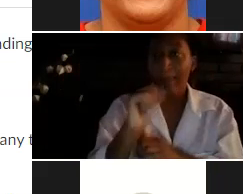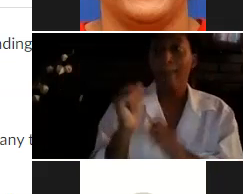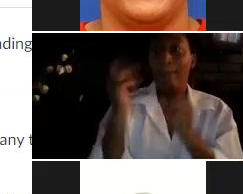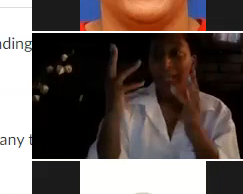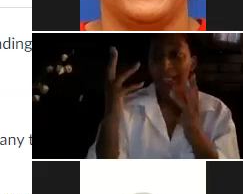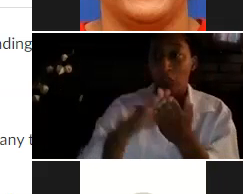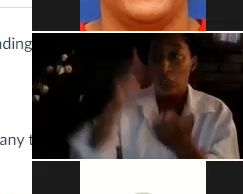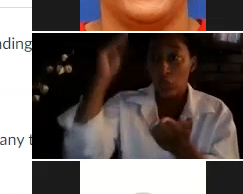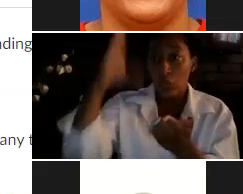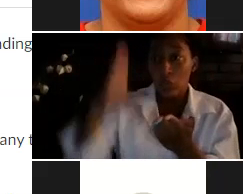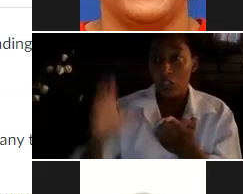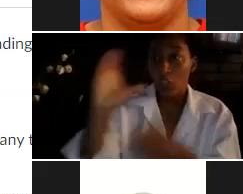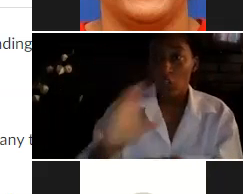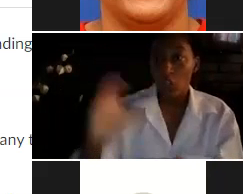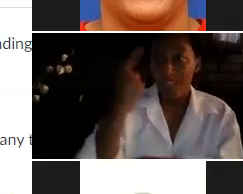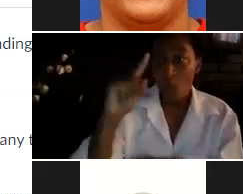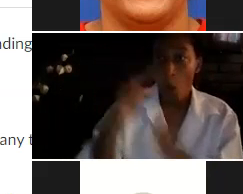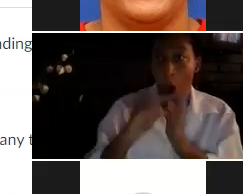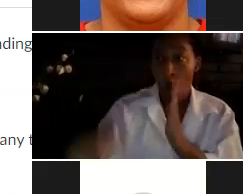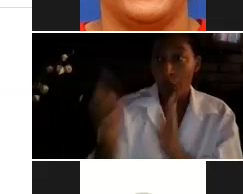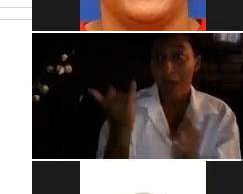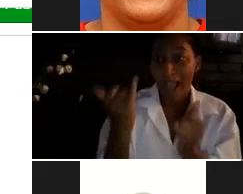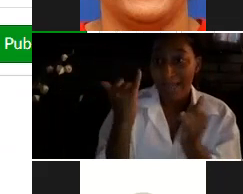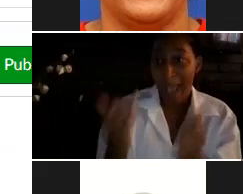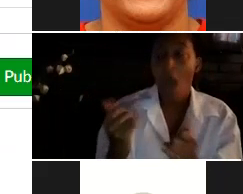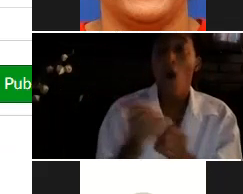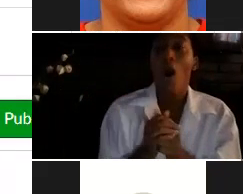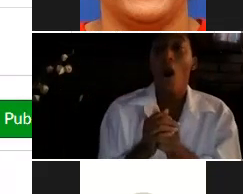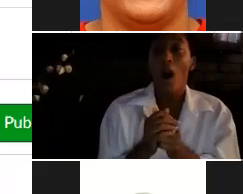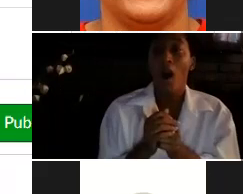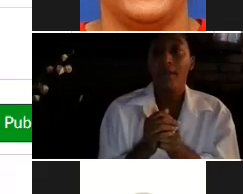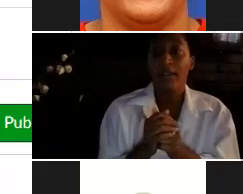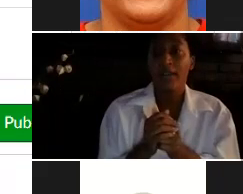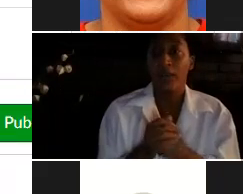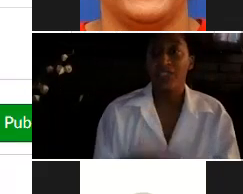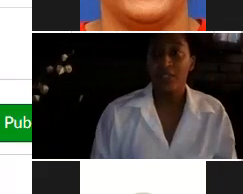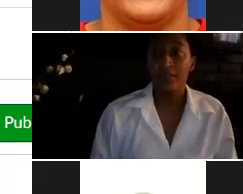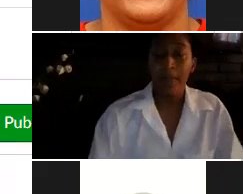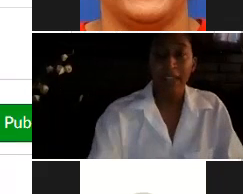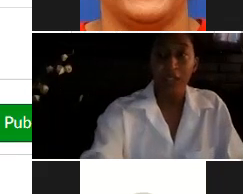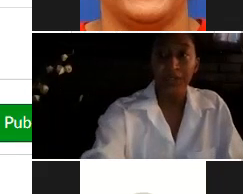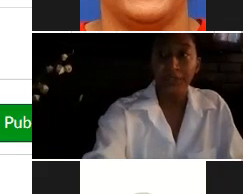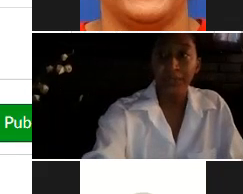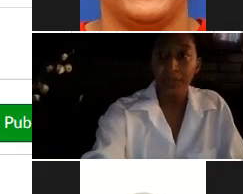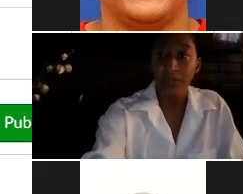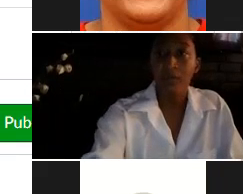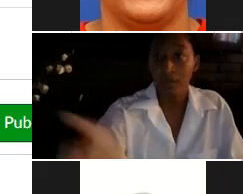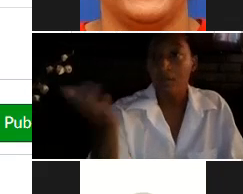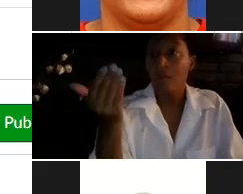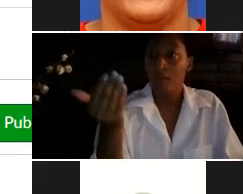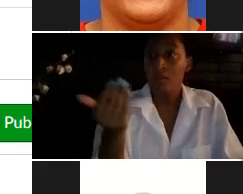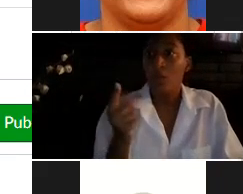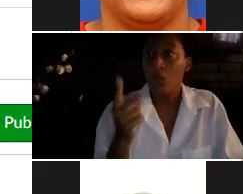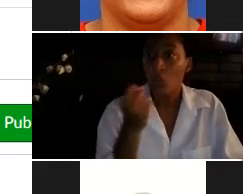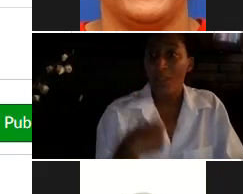looking for an article. Okay. All right. So that's that. I have a question, Yes, Matthew. yes,